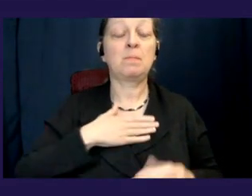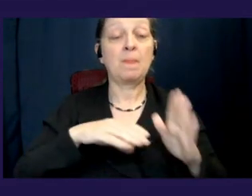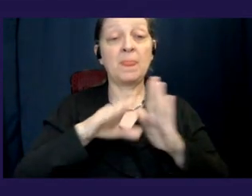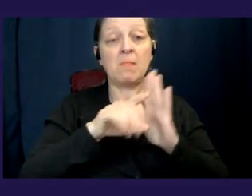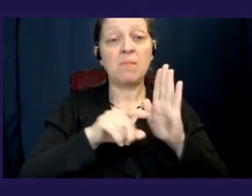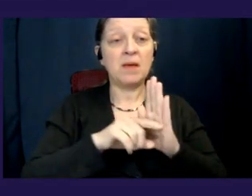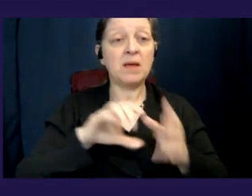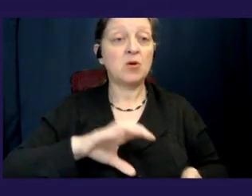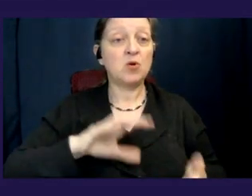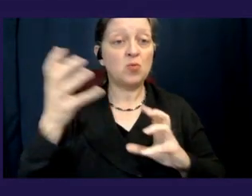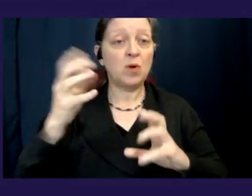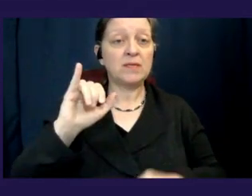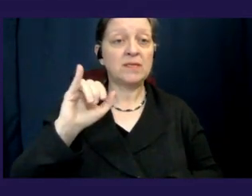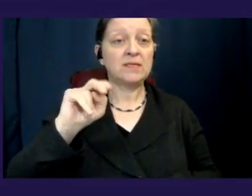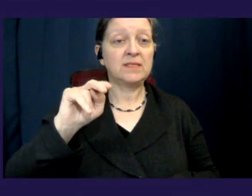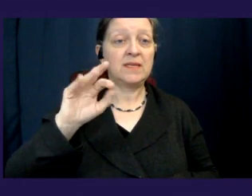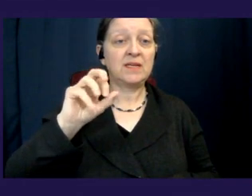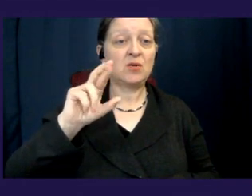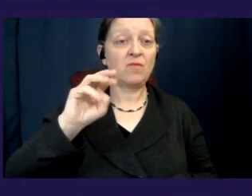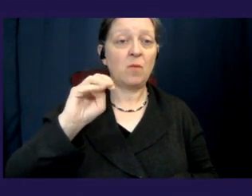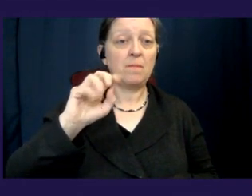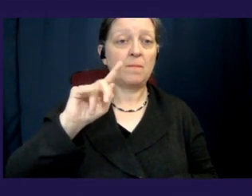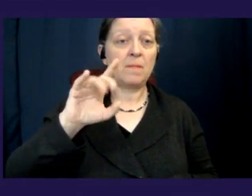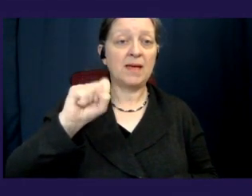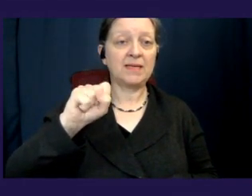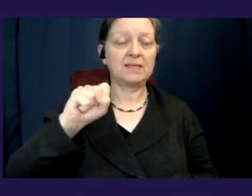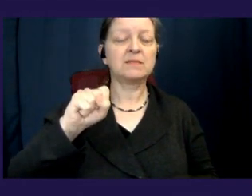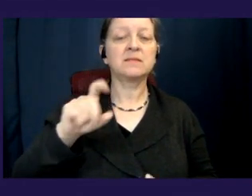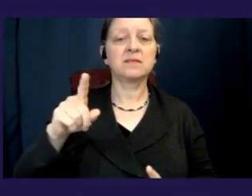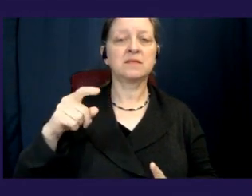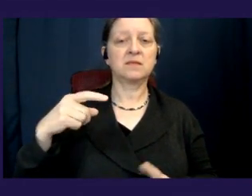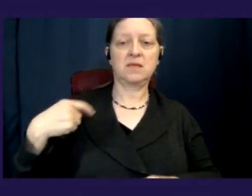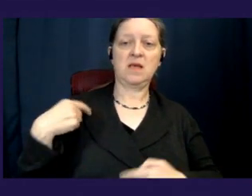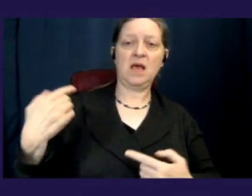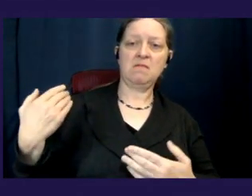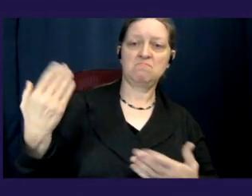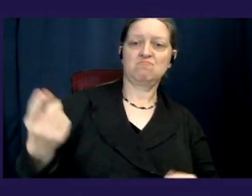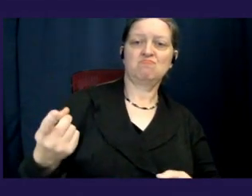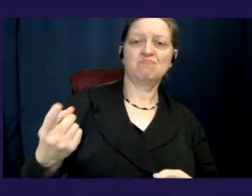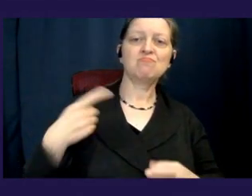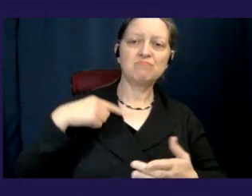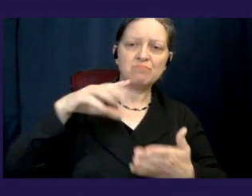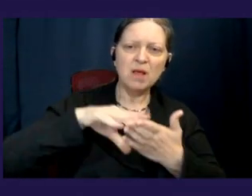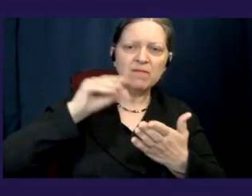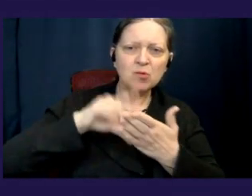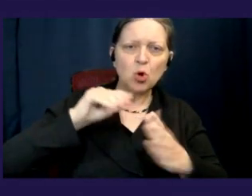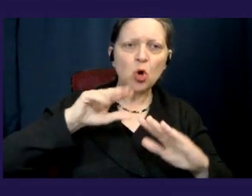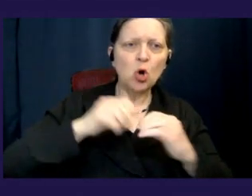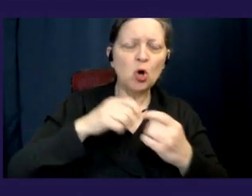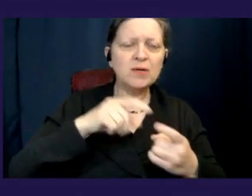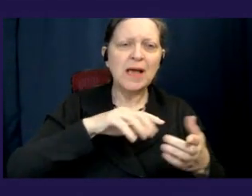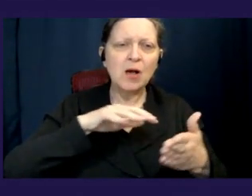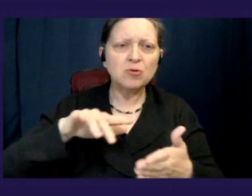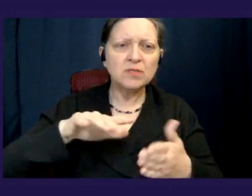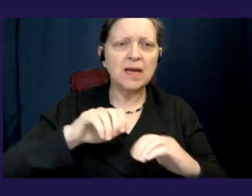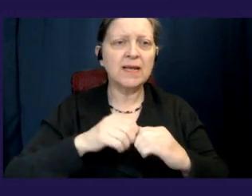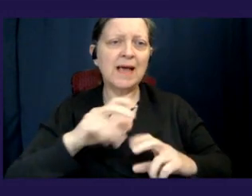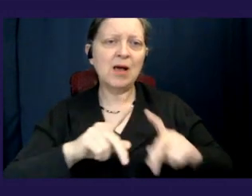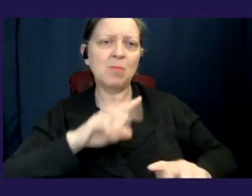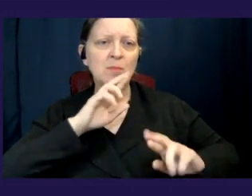age learning how to study how people respond to crisis events on social media, both